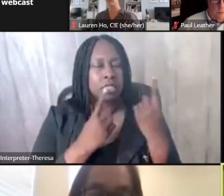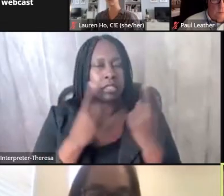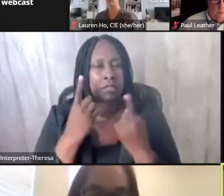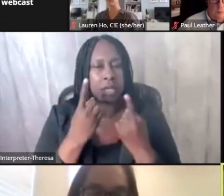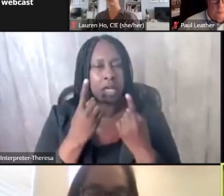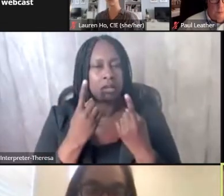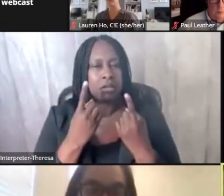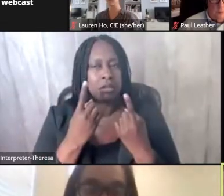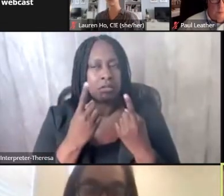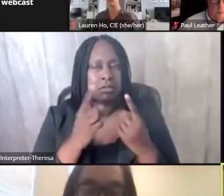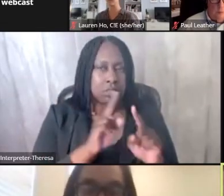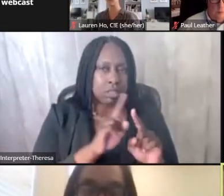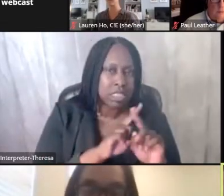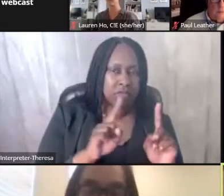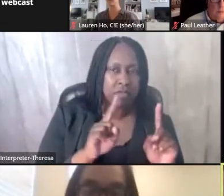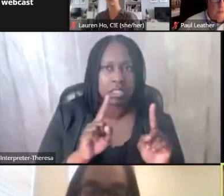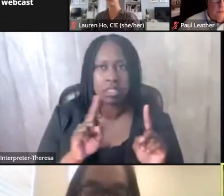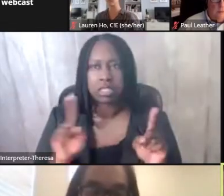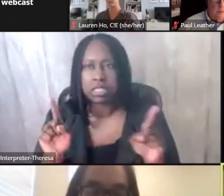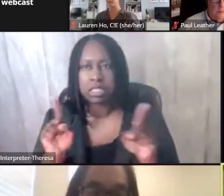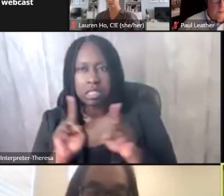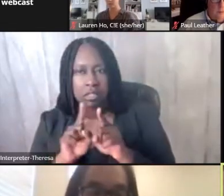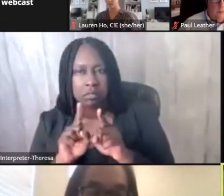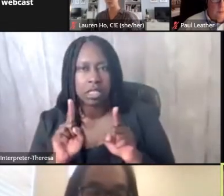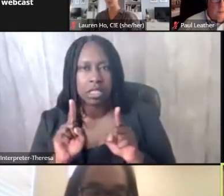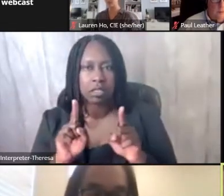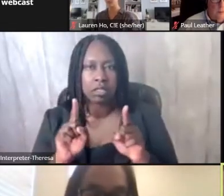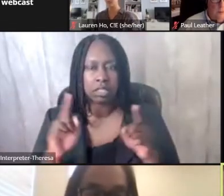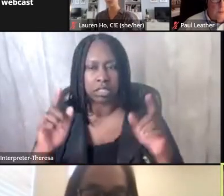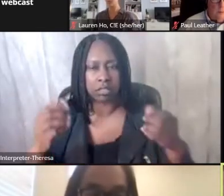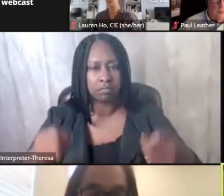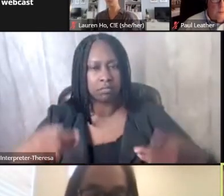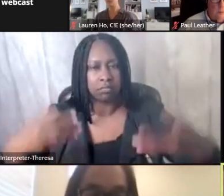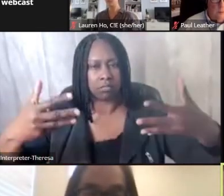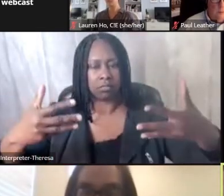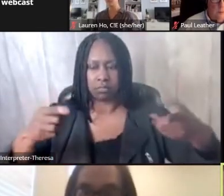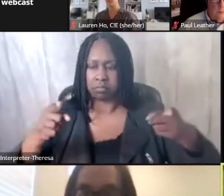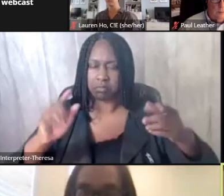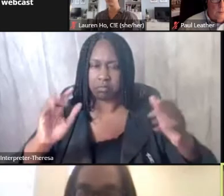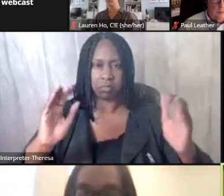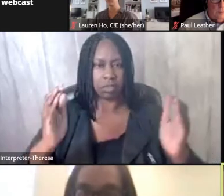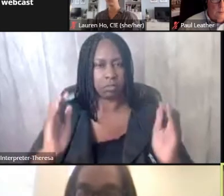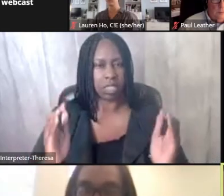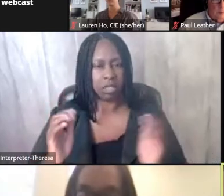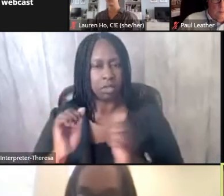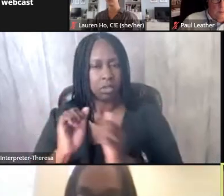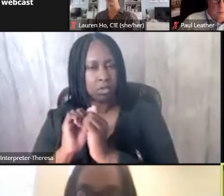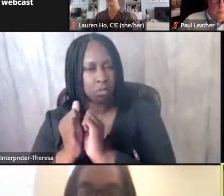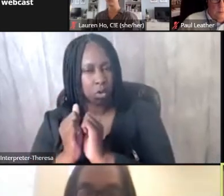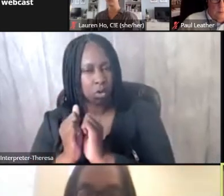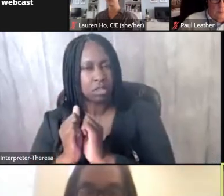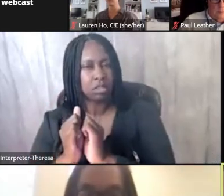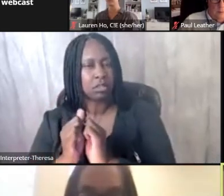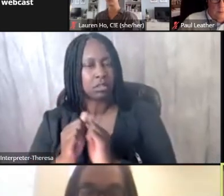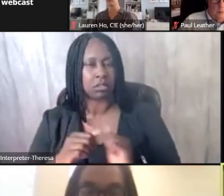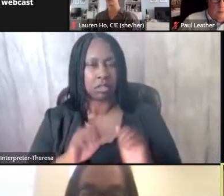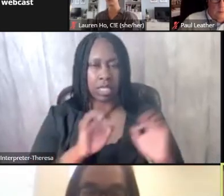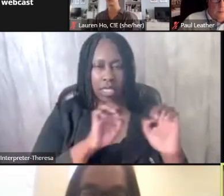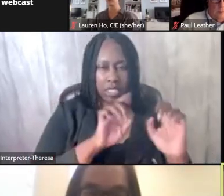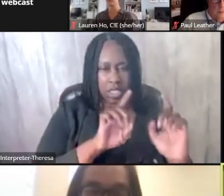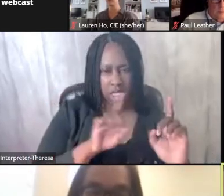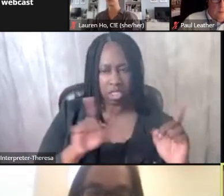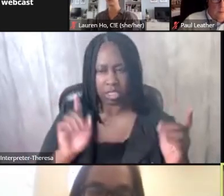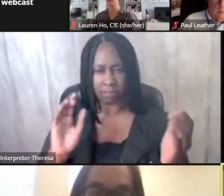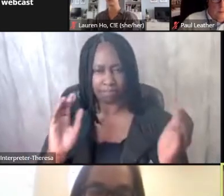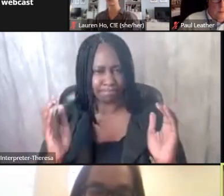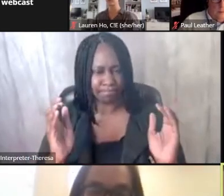and similarities with how we approach sports and athletics and how we approach education.